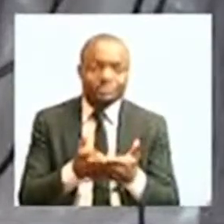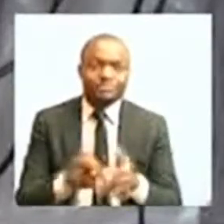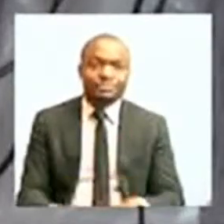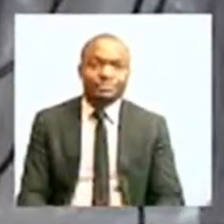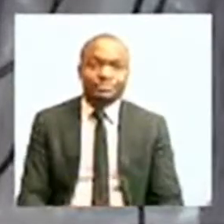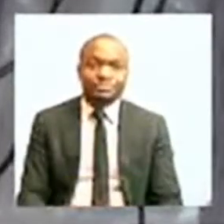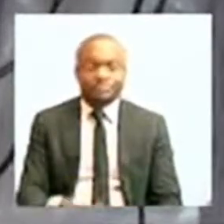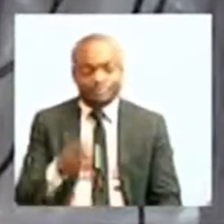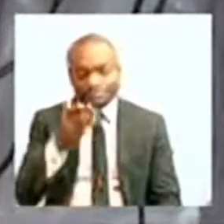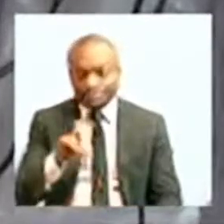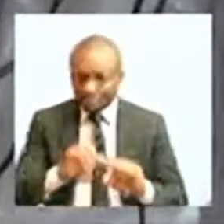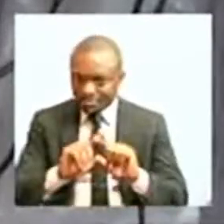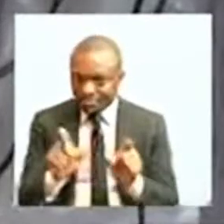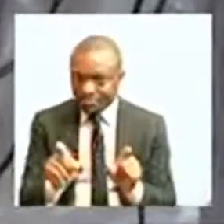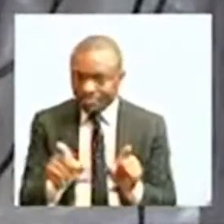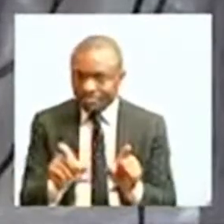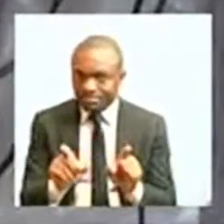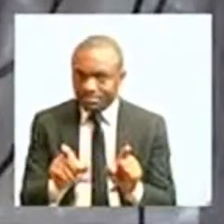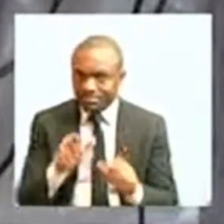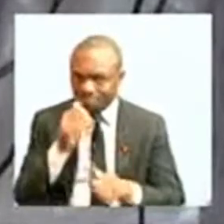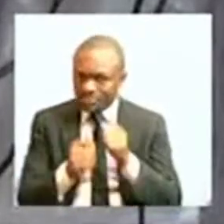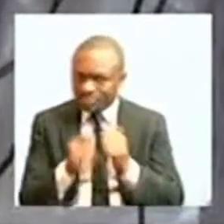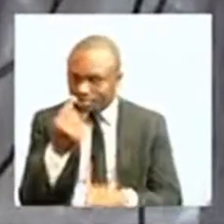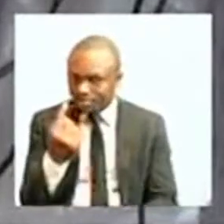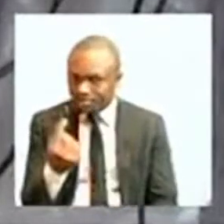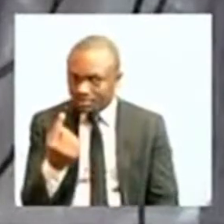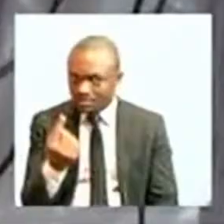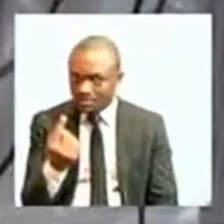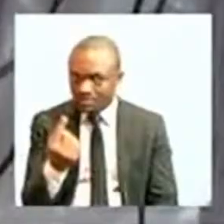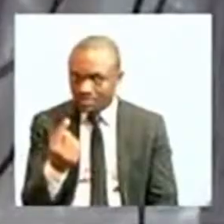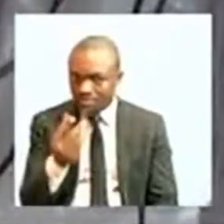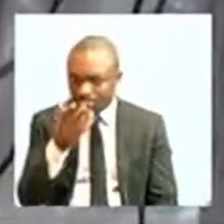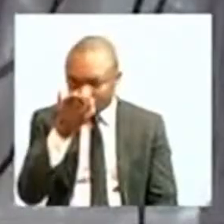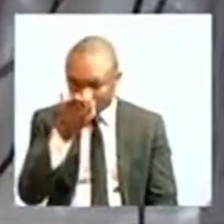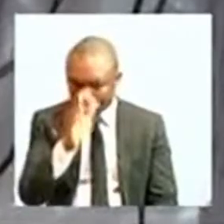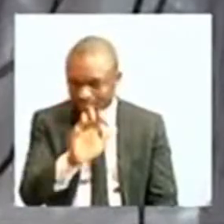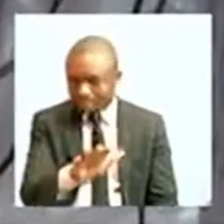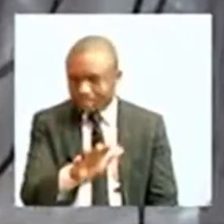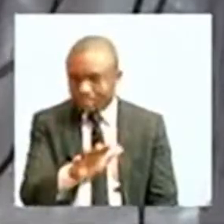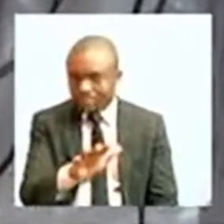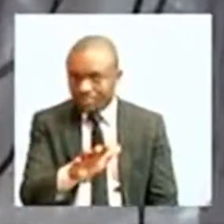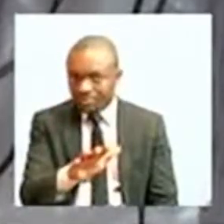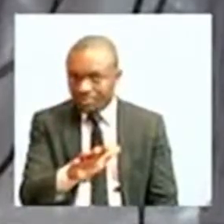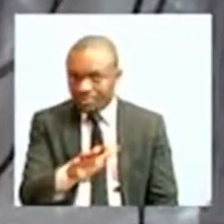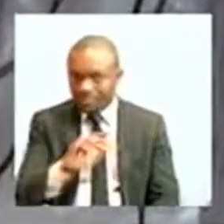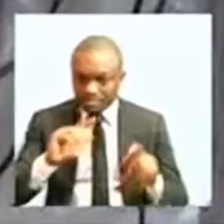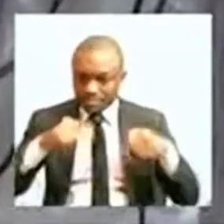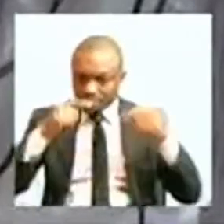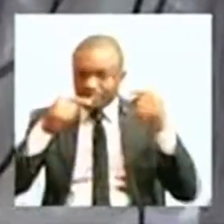implemented. There's a difference with the private contractors. There the progress is pretty much